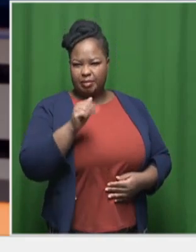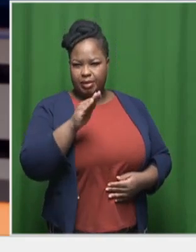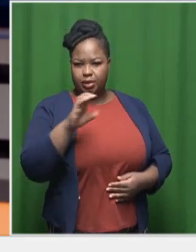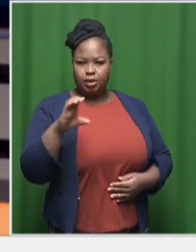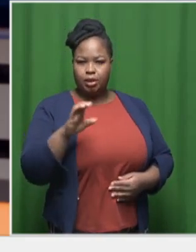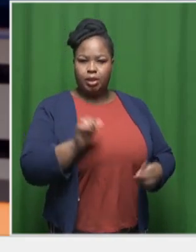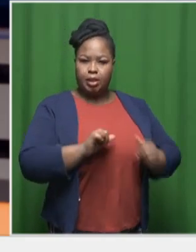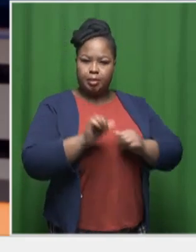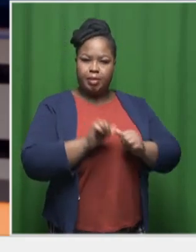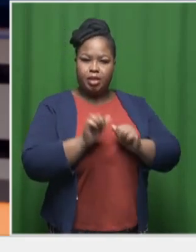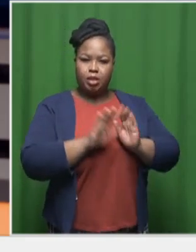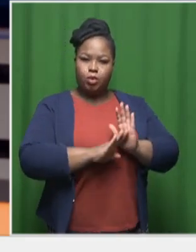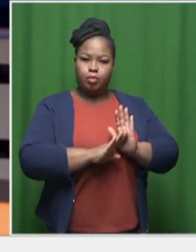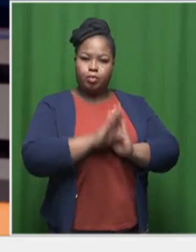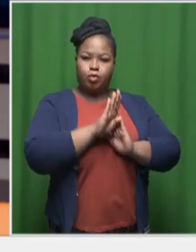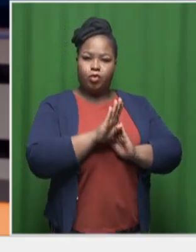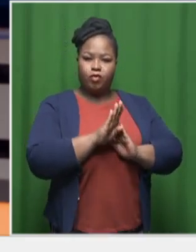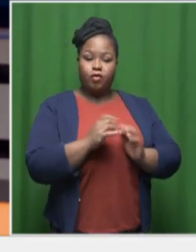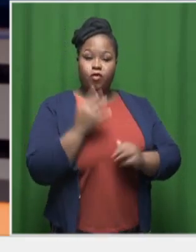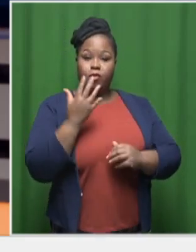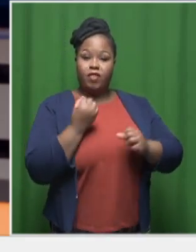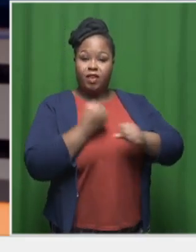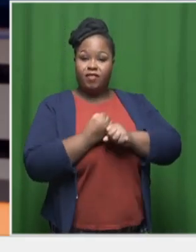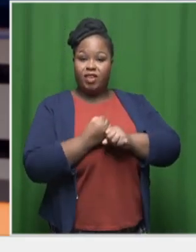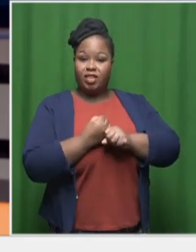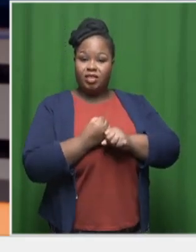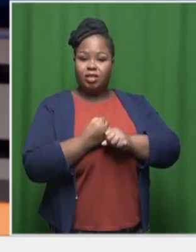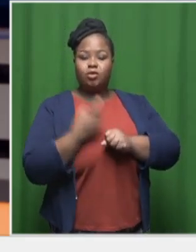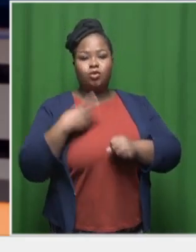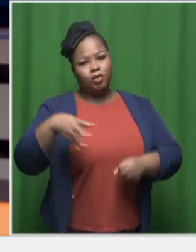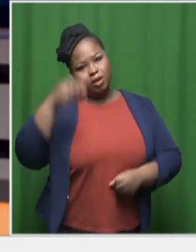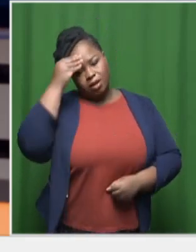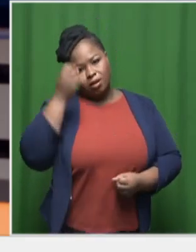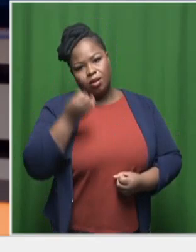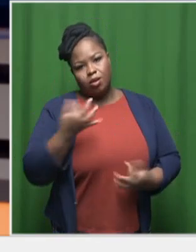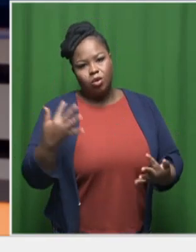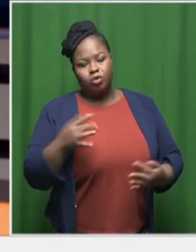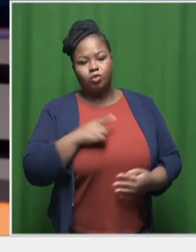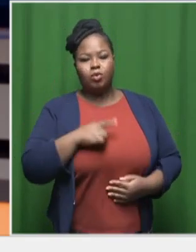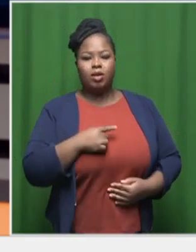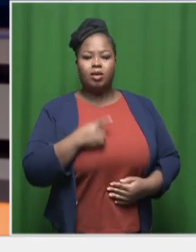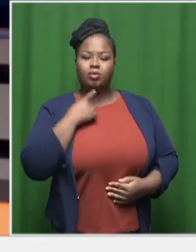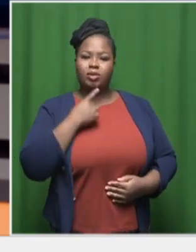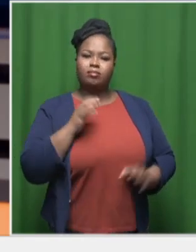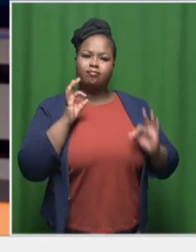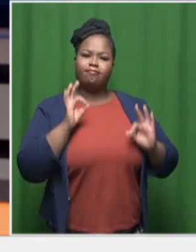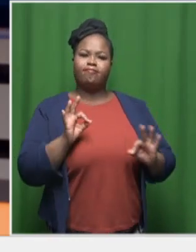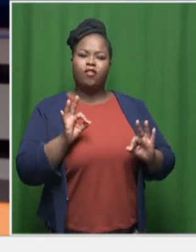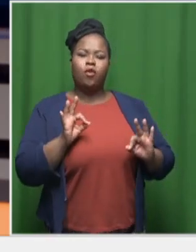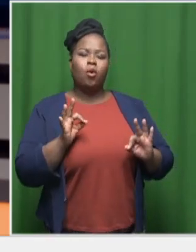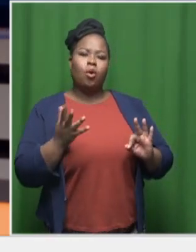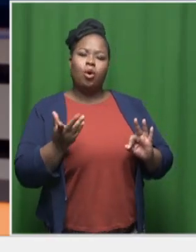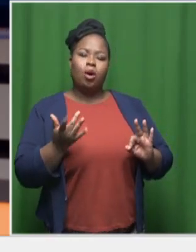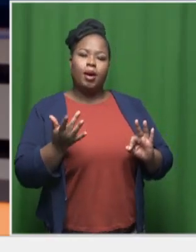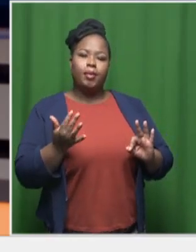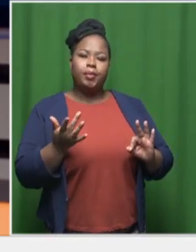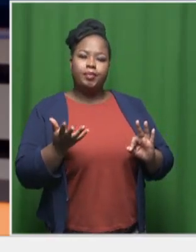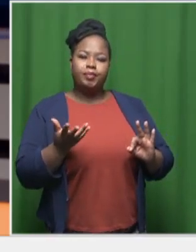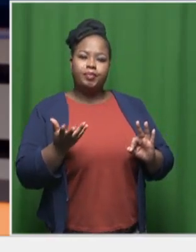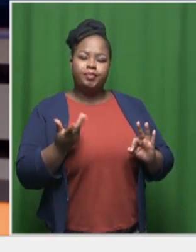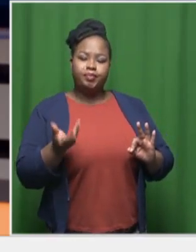SABC better from your 5 years. I'm sure there's a lot that you've learned. You speak of the agility, and this speaks not just